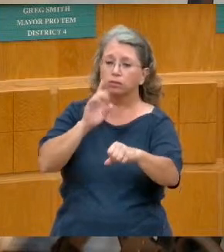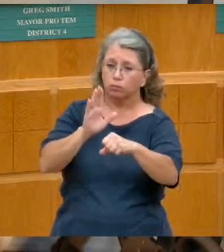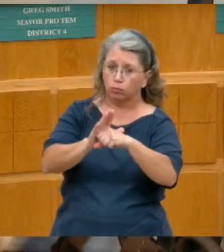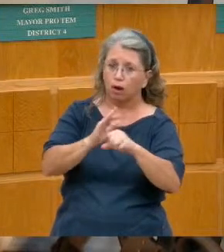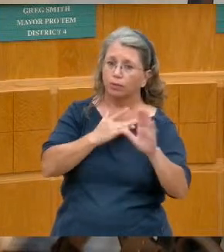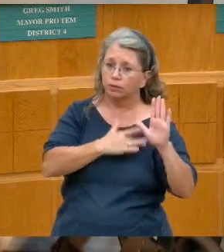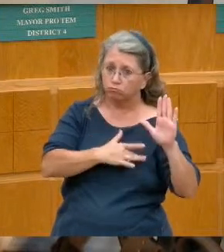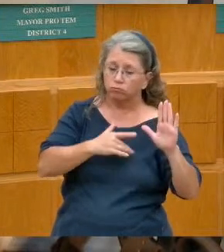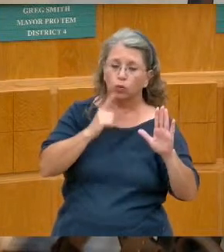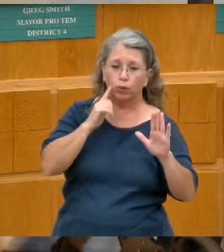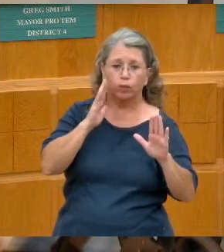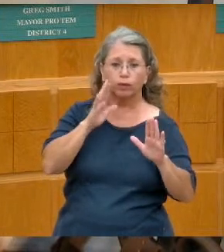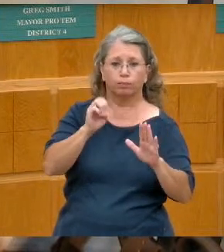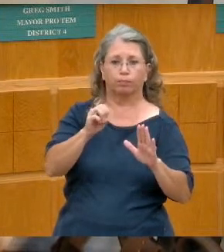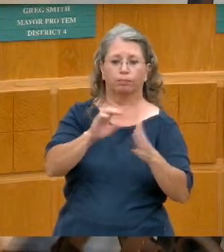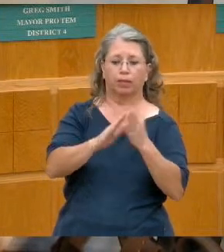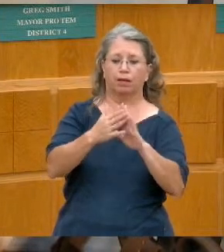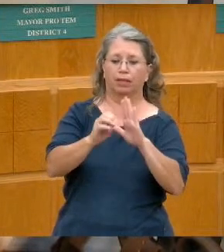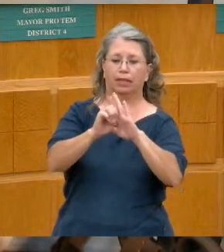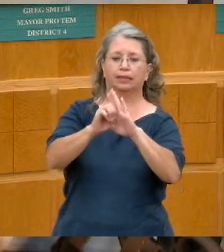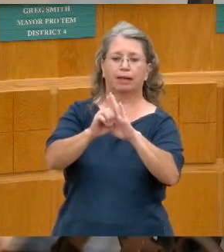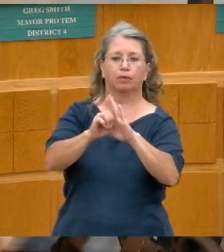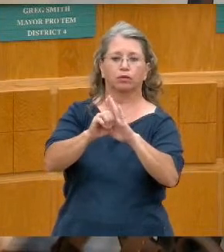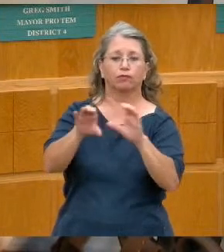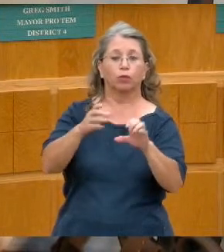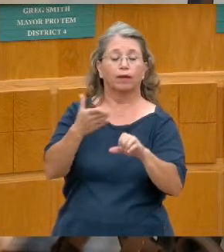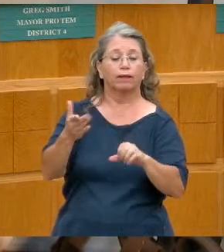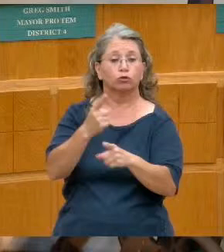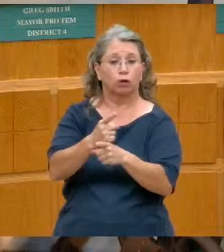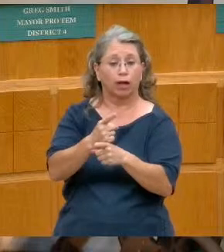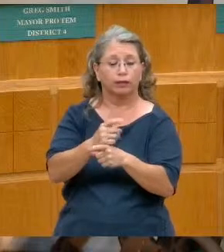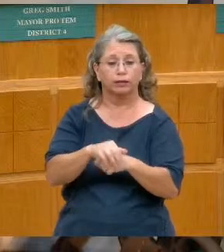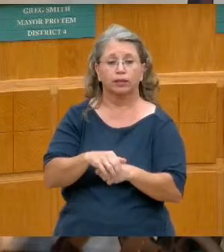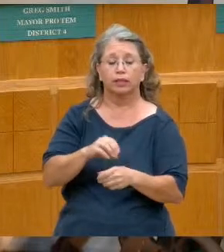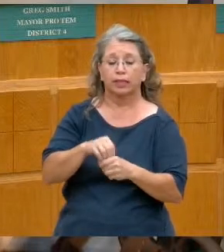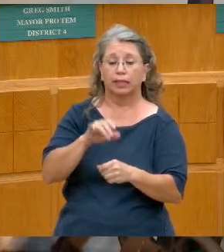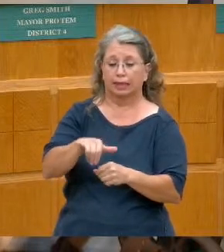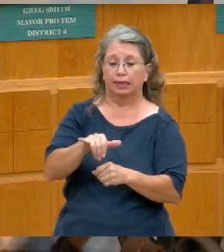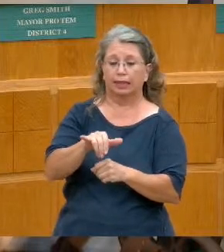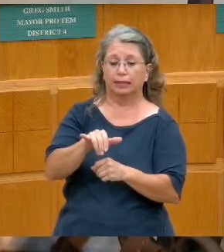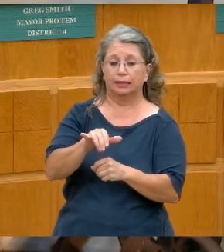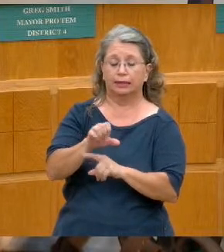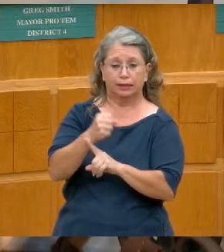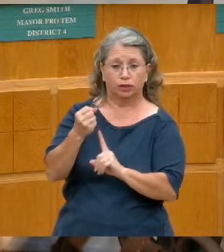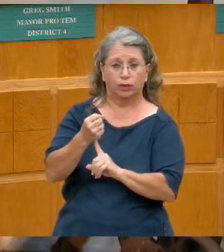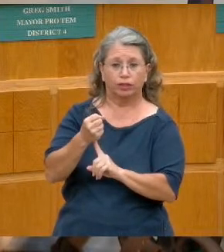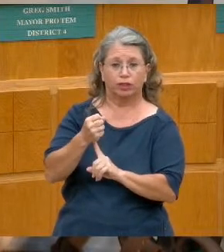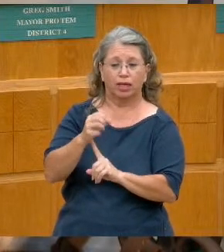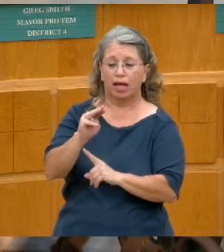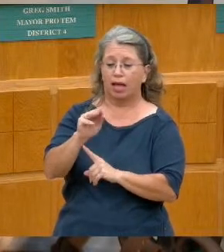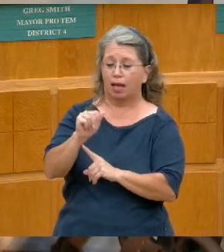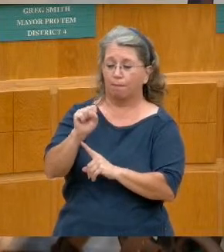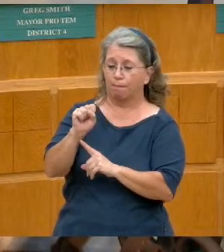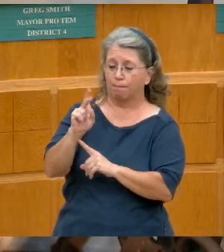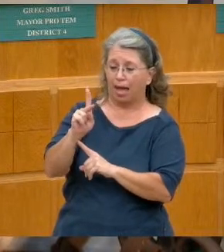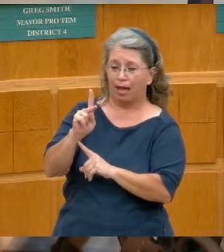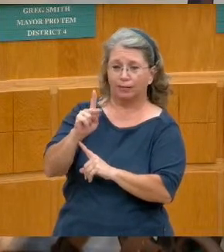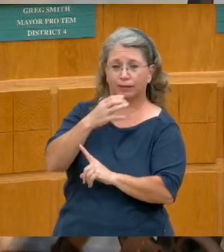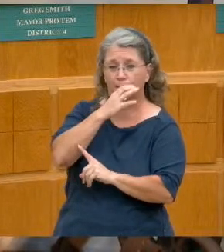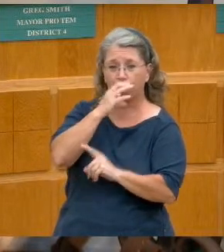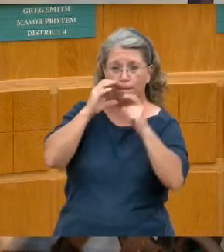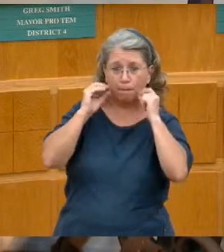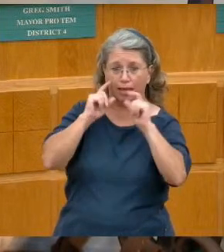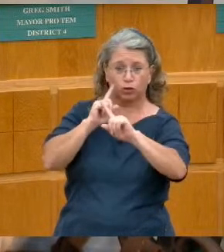right. In this case, a mask order and doing a mask order right means getting the input of our